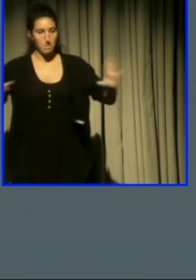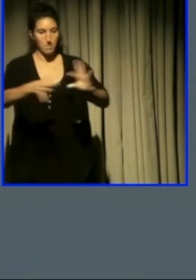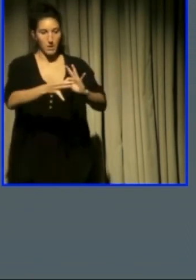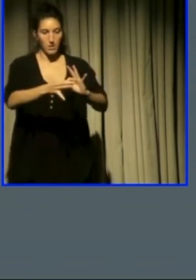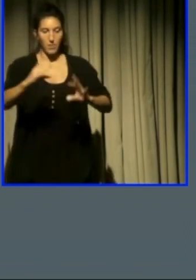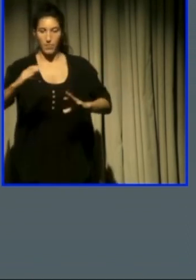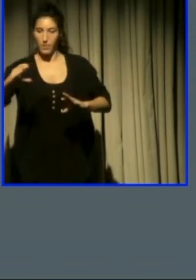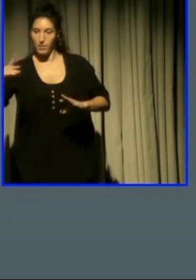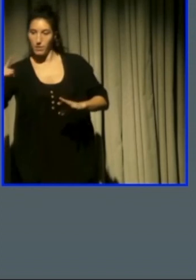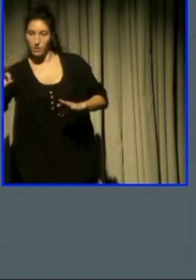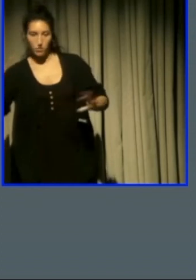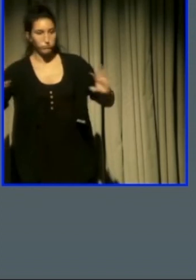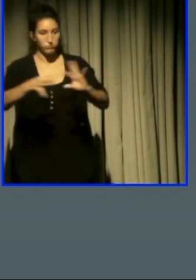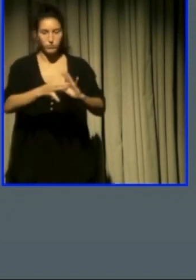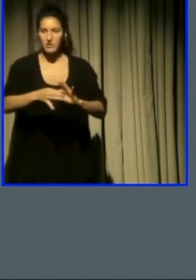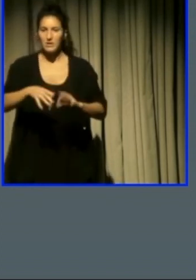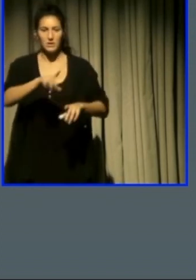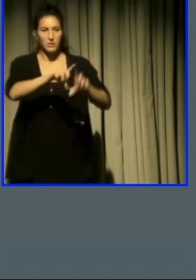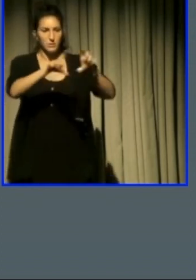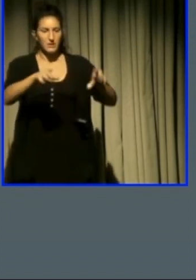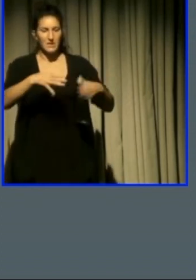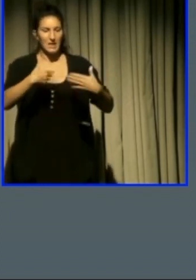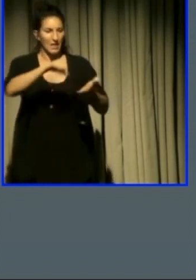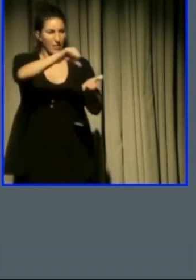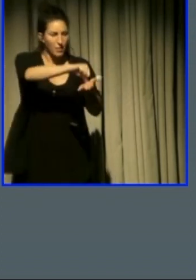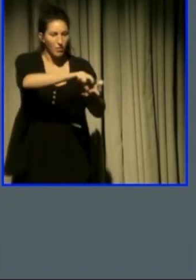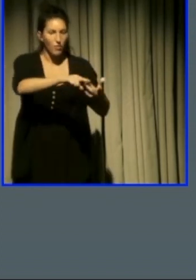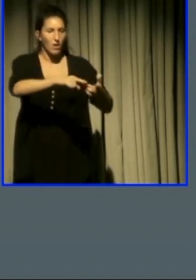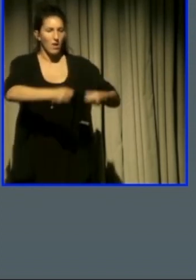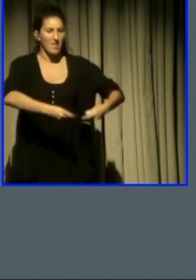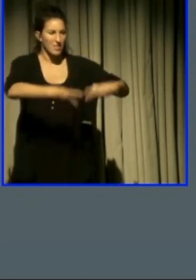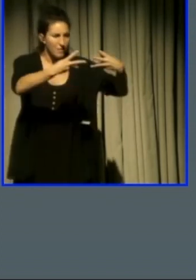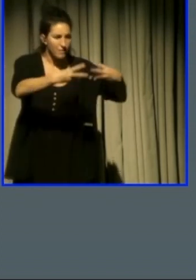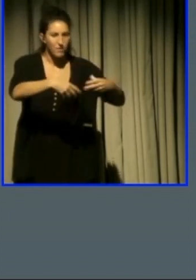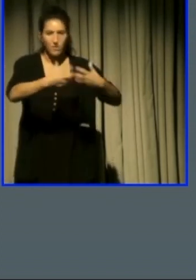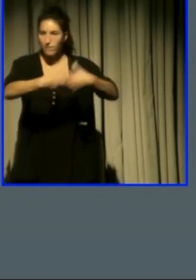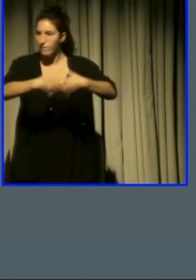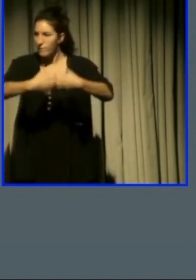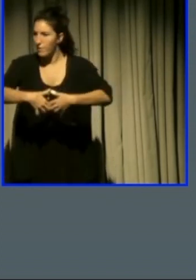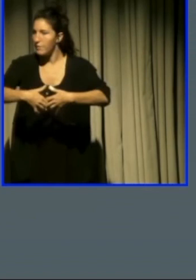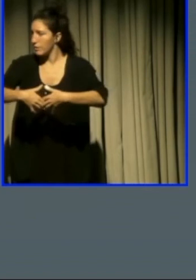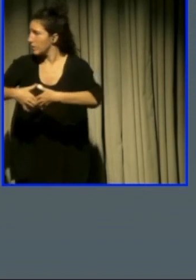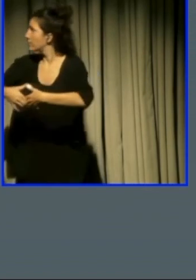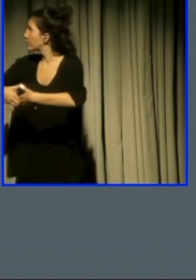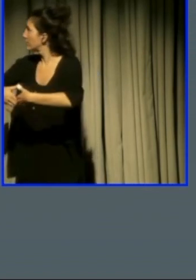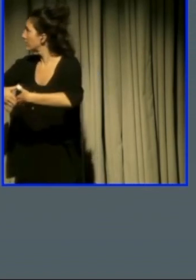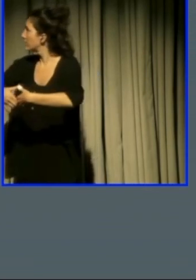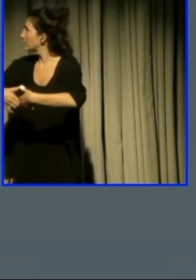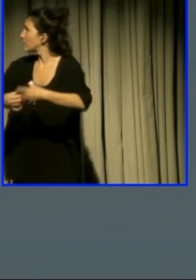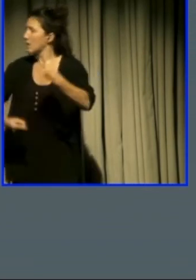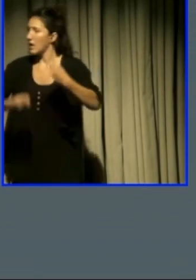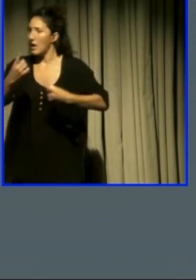every city, every building, every factory will one day have a digital replica that will simulate